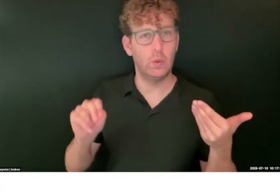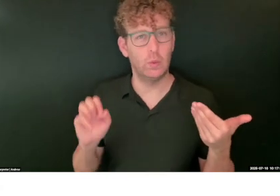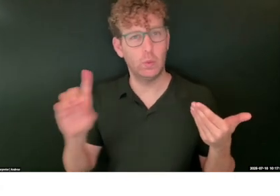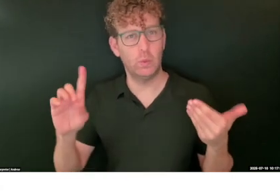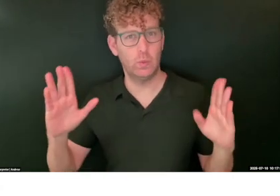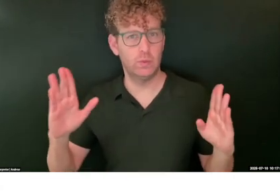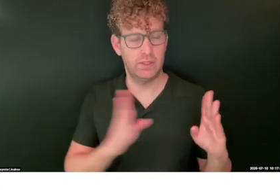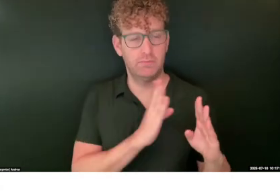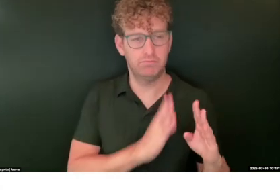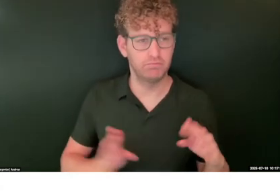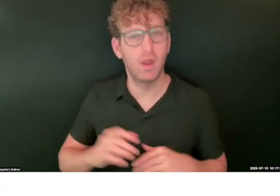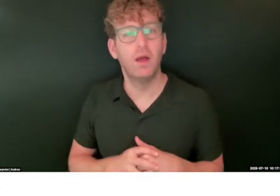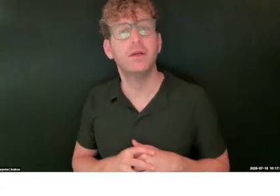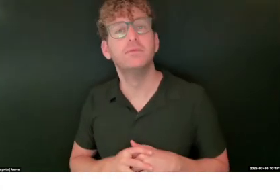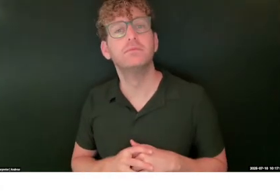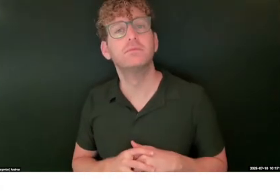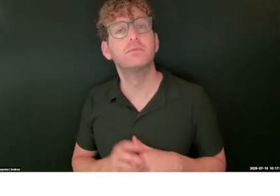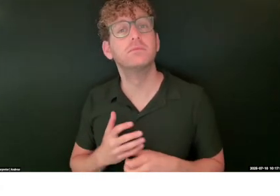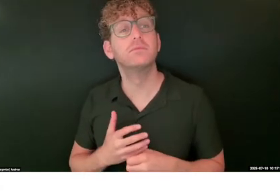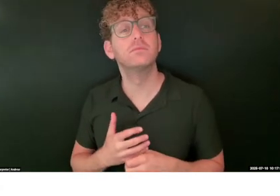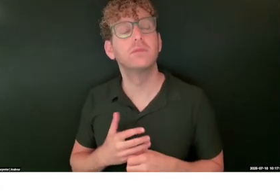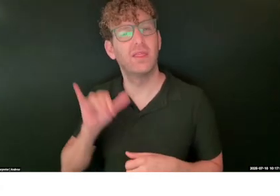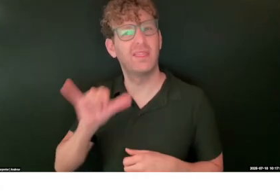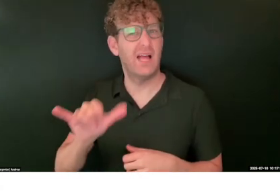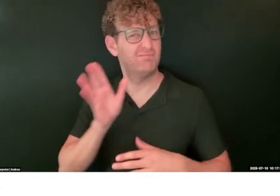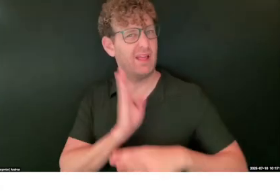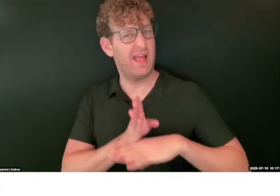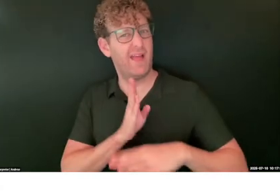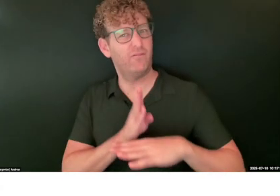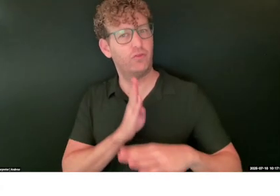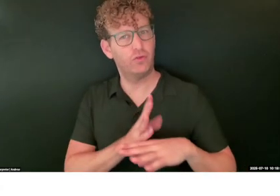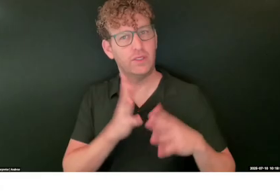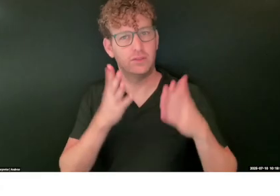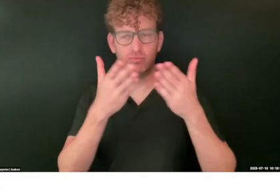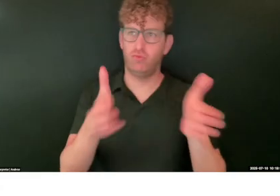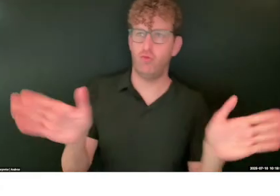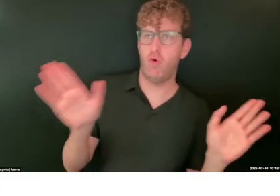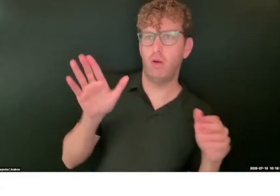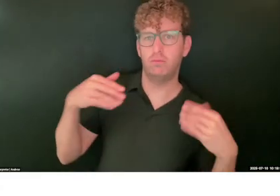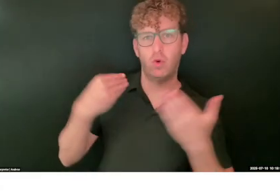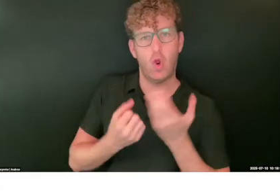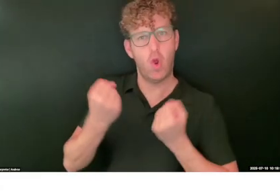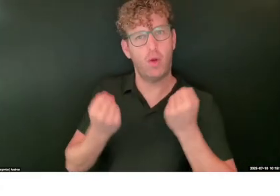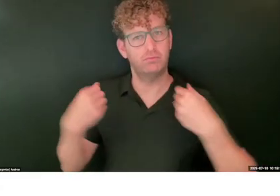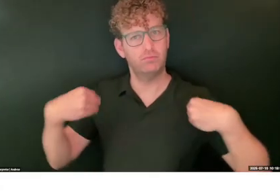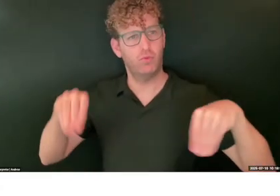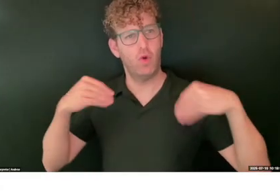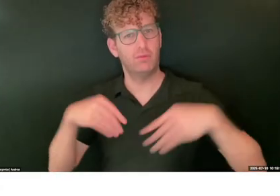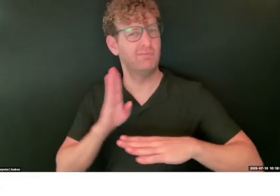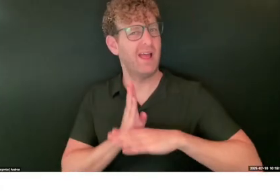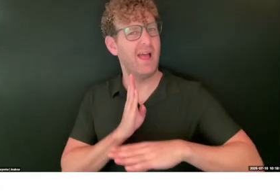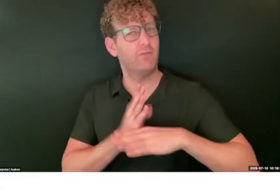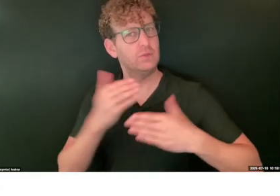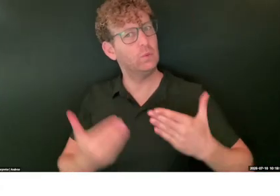Putting that in the context of the broader auto market, average new vehicles, including internal combustion